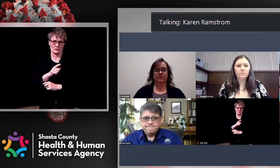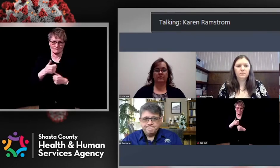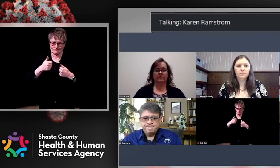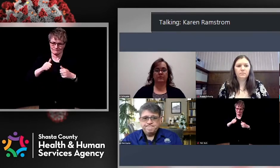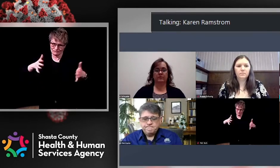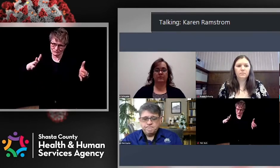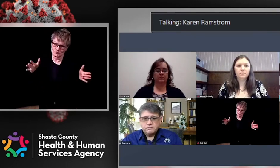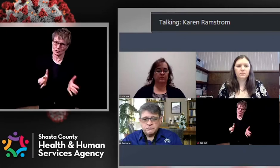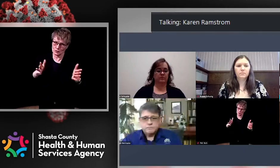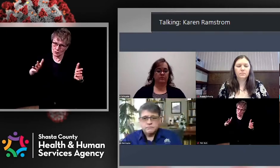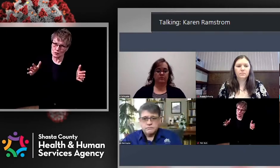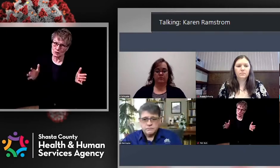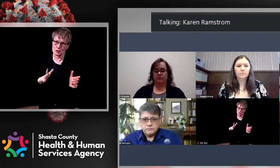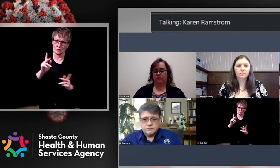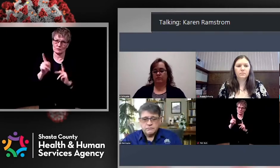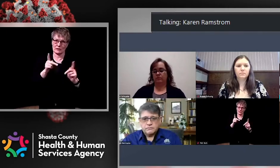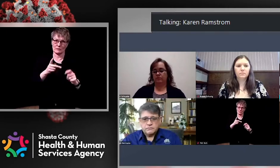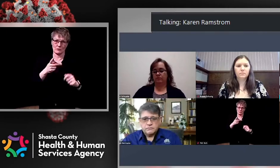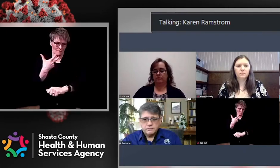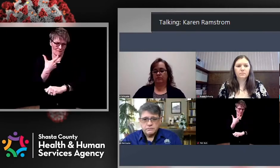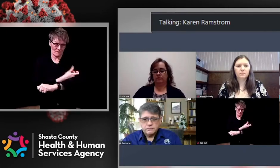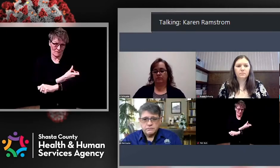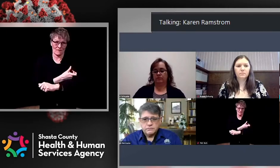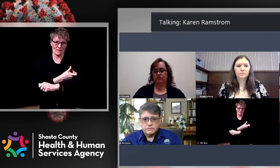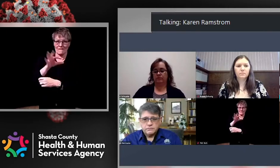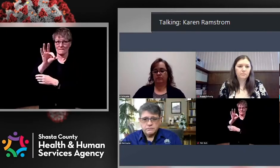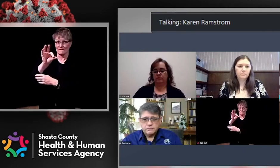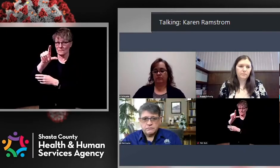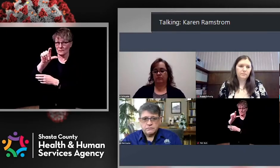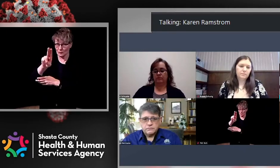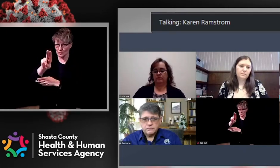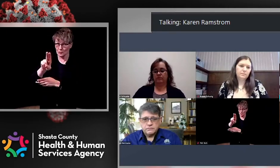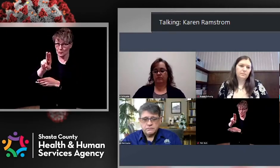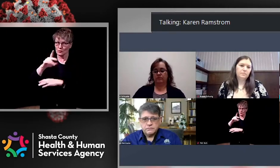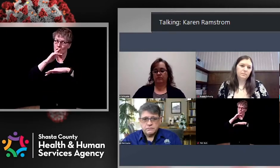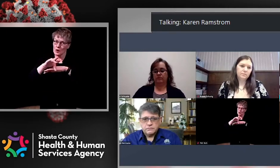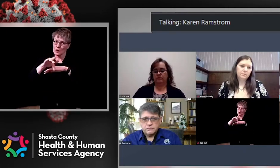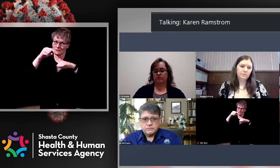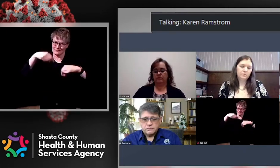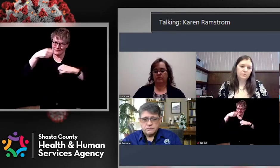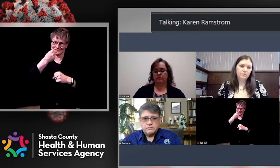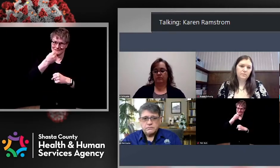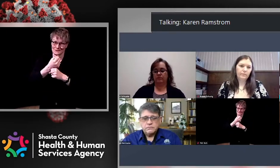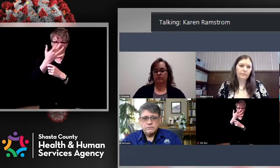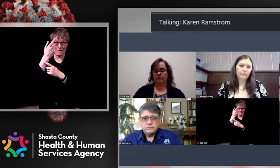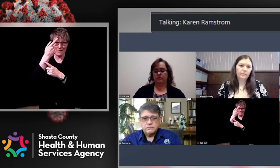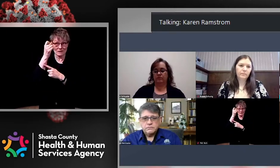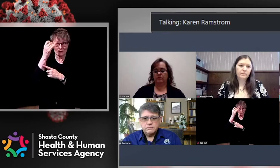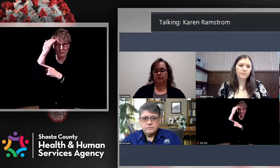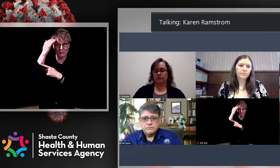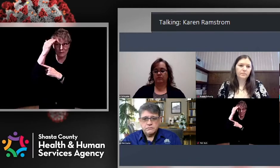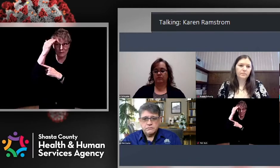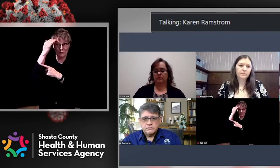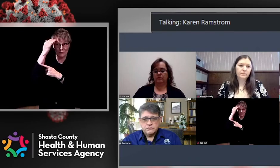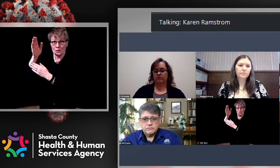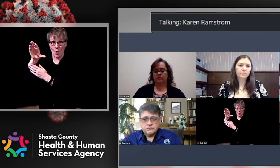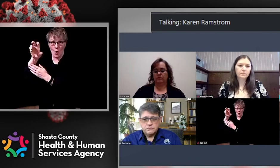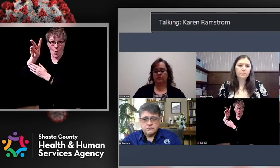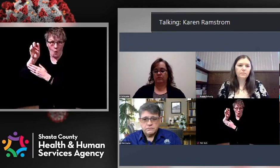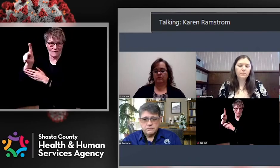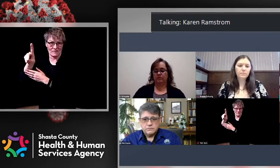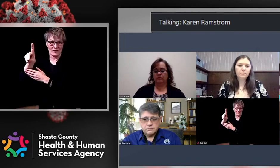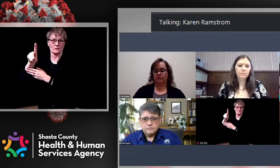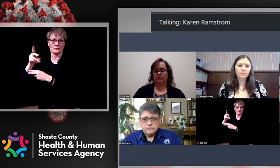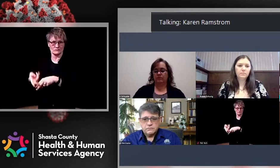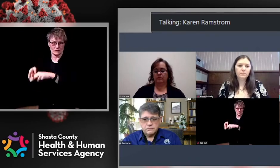vaccinations early this year because we knew we were going to have to deal with the COVID vaccination. And so certainly people can still get their